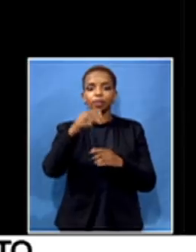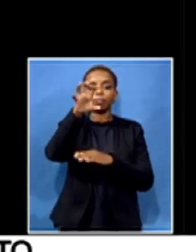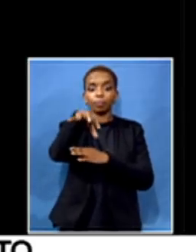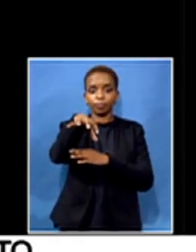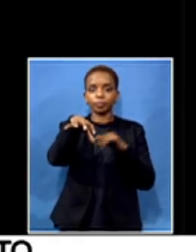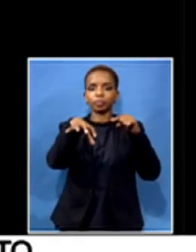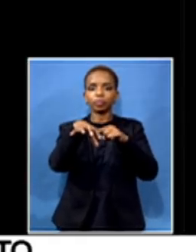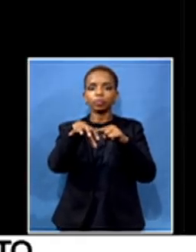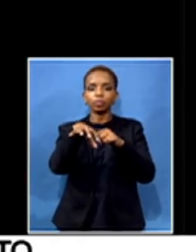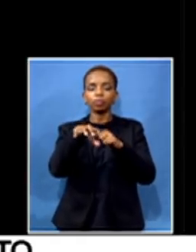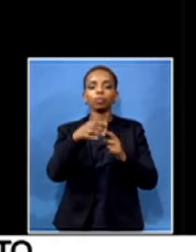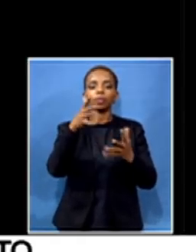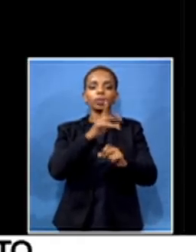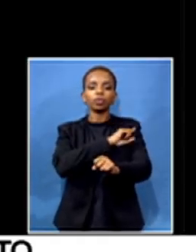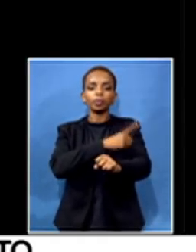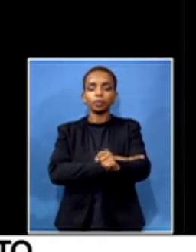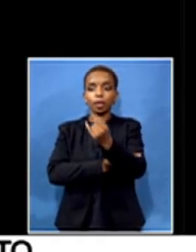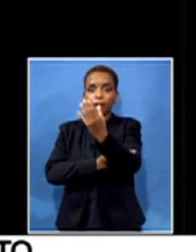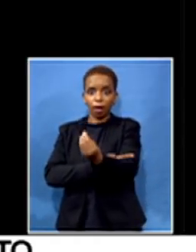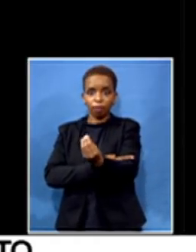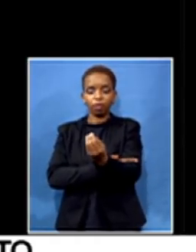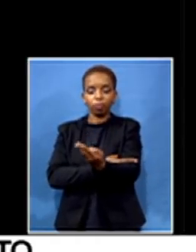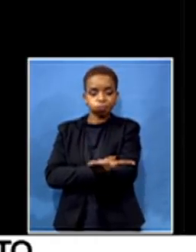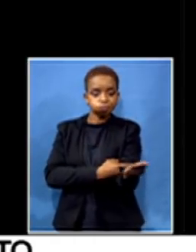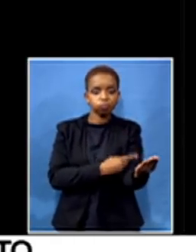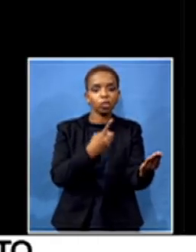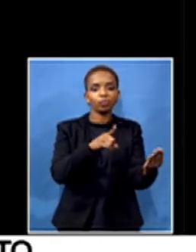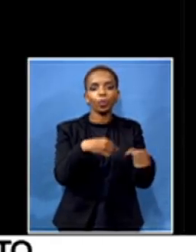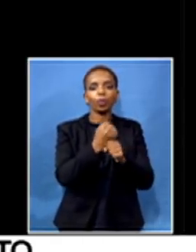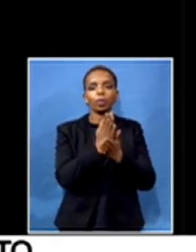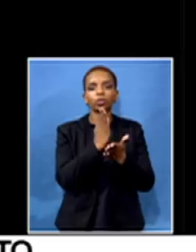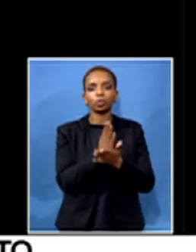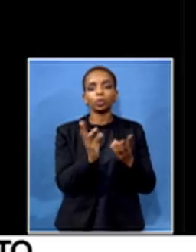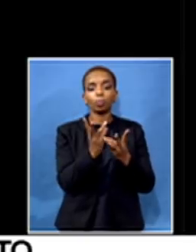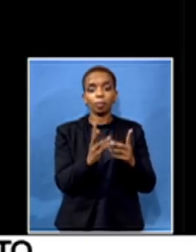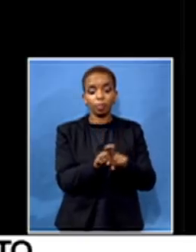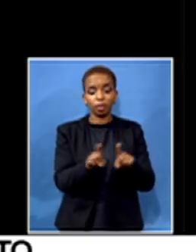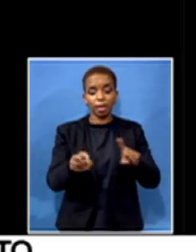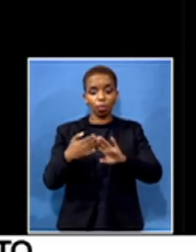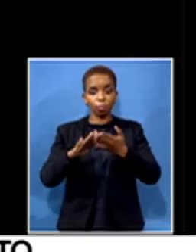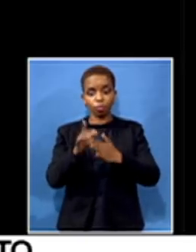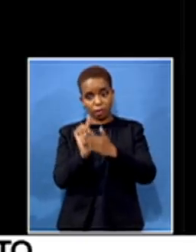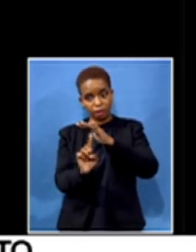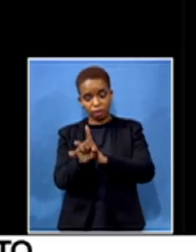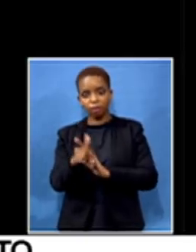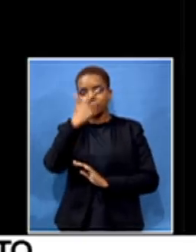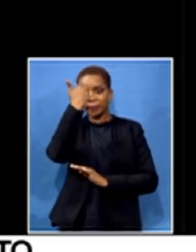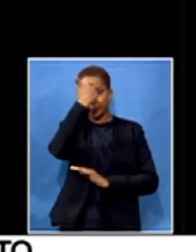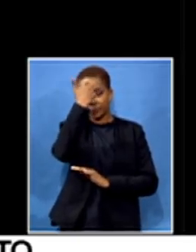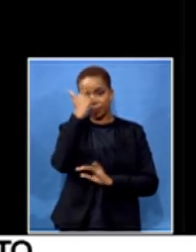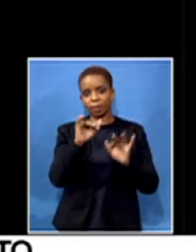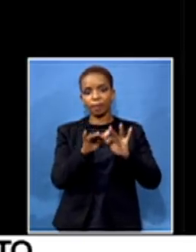reinforce the capacity on the ground to make sure that the screening takes place as expected. The